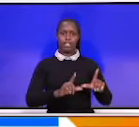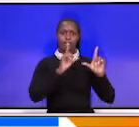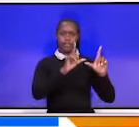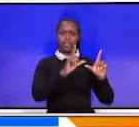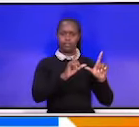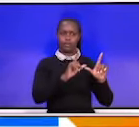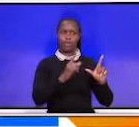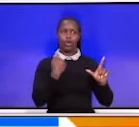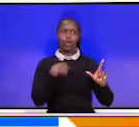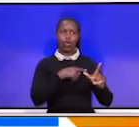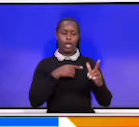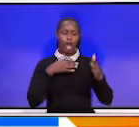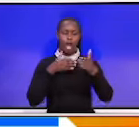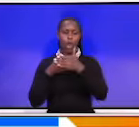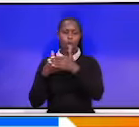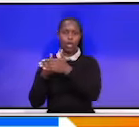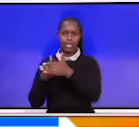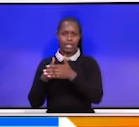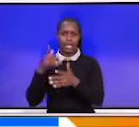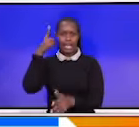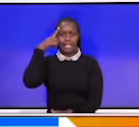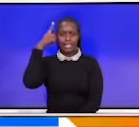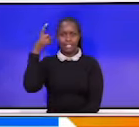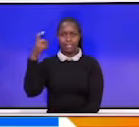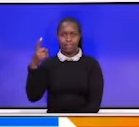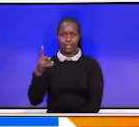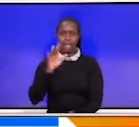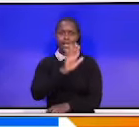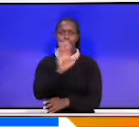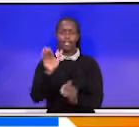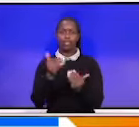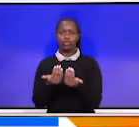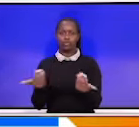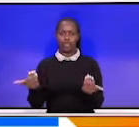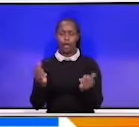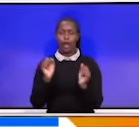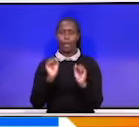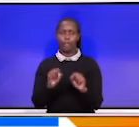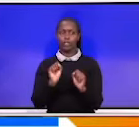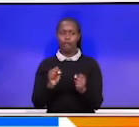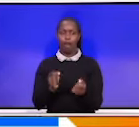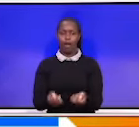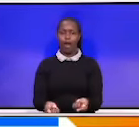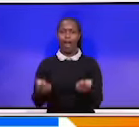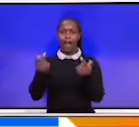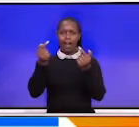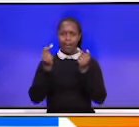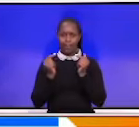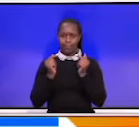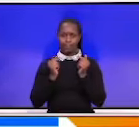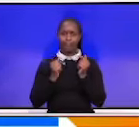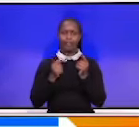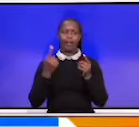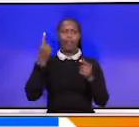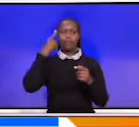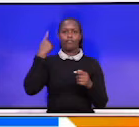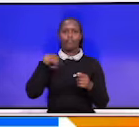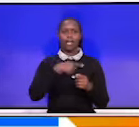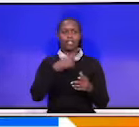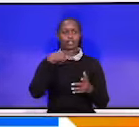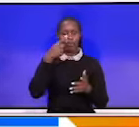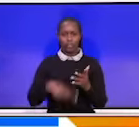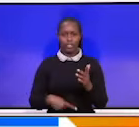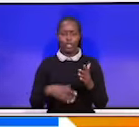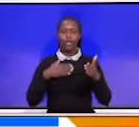dreams, and their children might come for us after some time and say, you locked